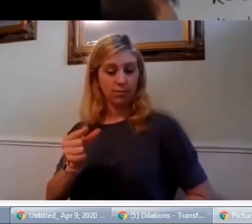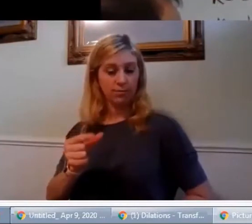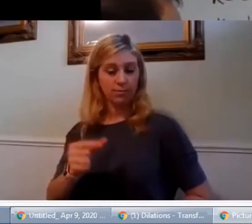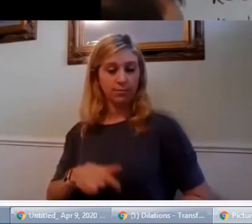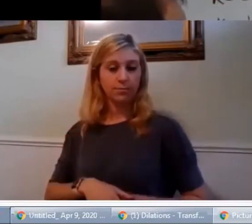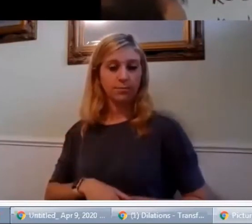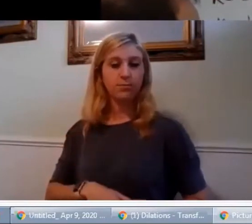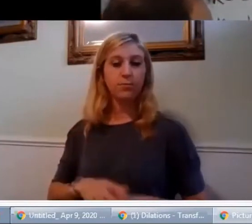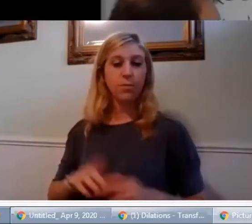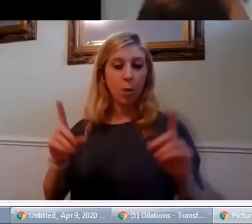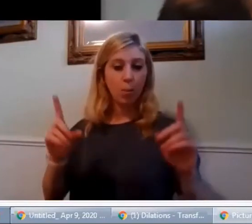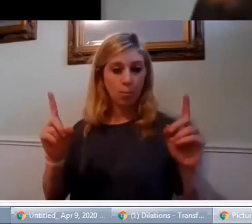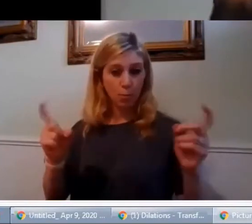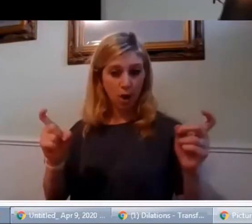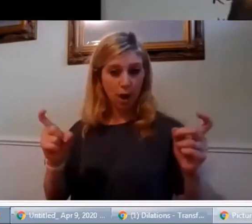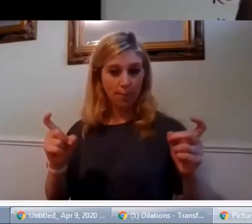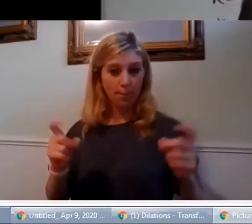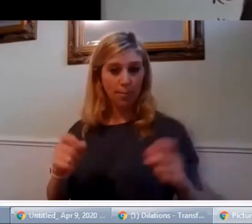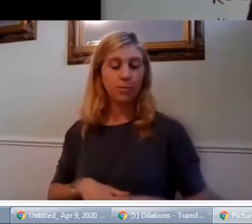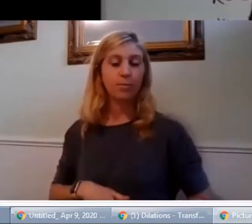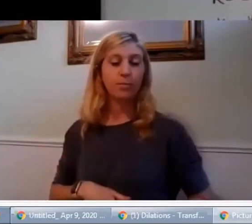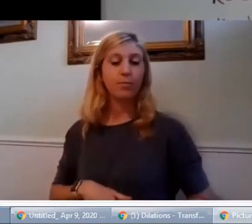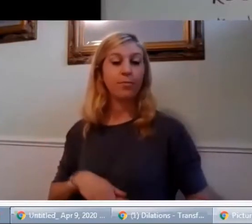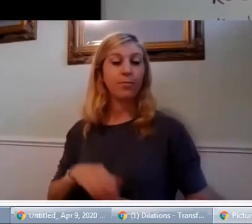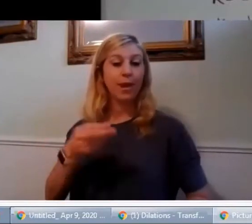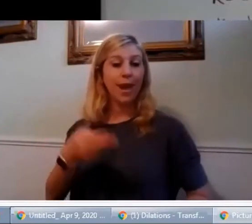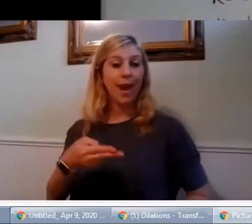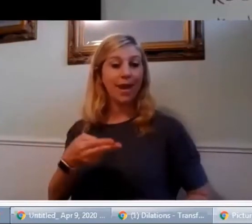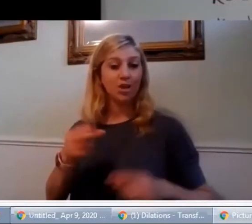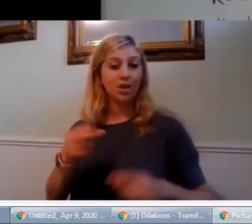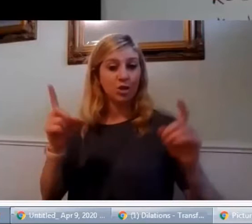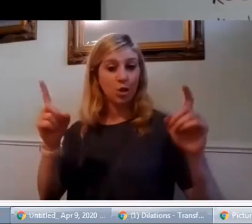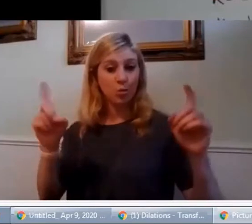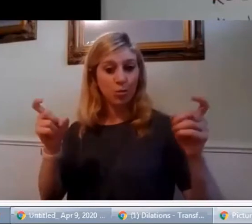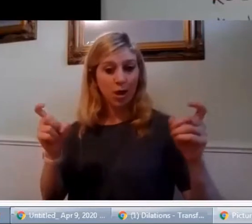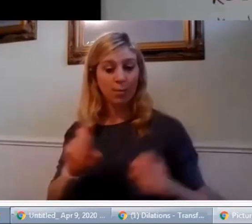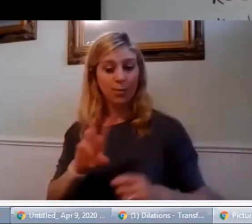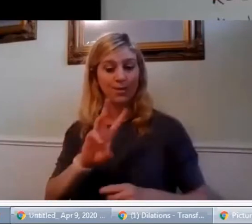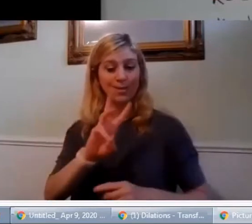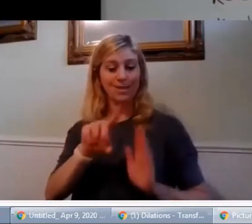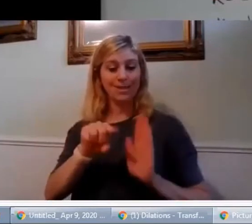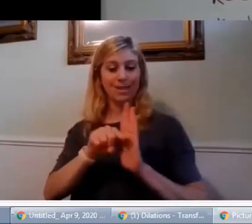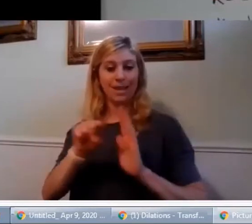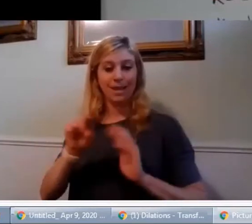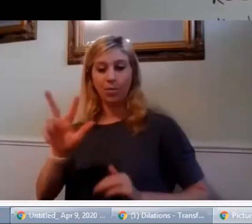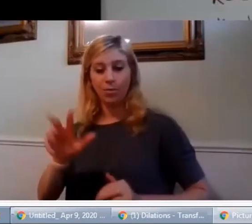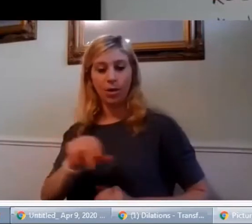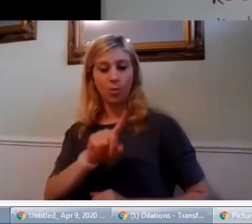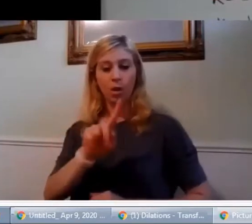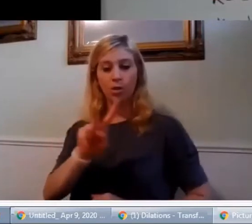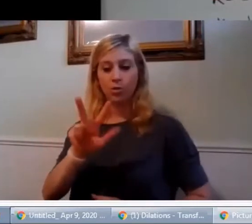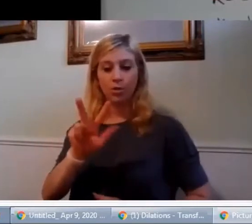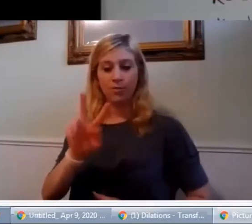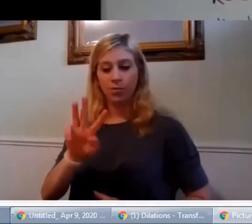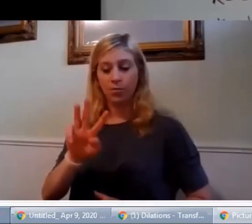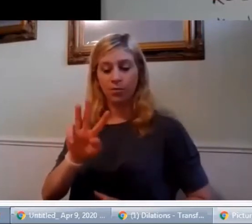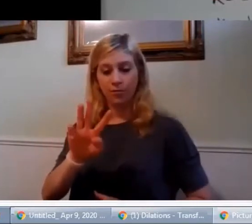prime is 6, negative 3. 1, 2, 3, 4, 5, 6. 1, 2, 3.